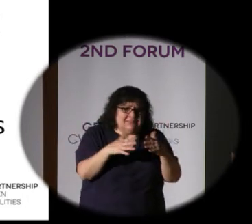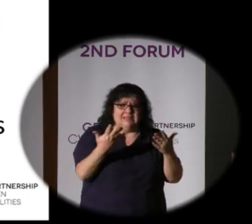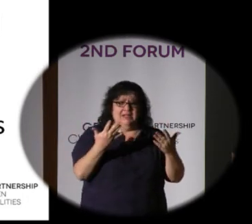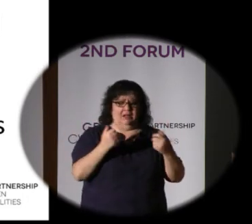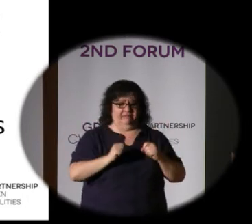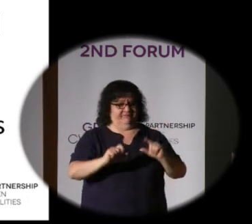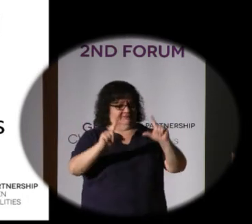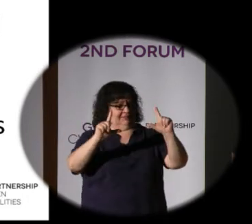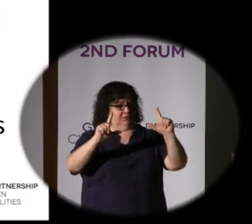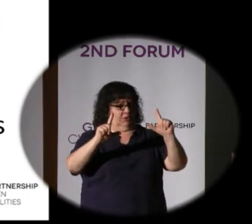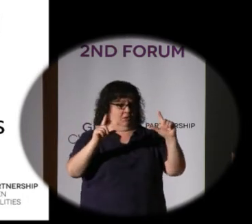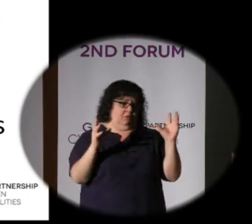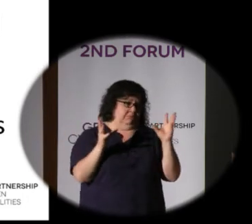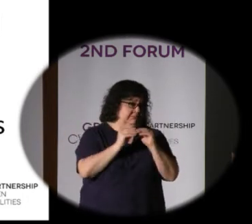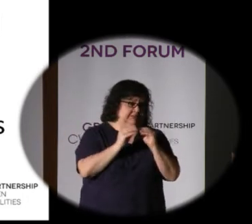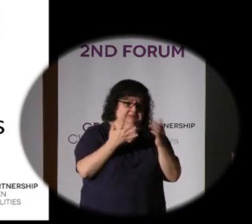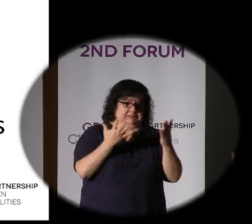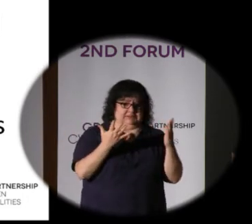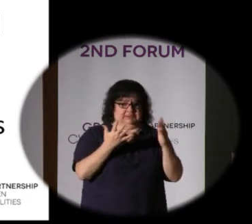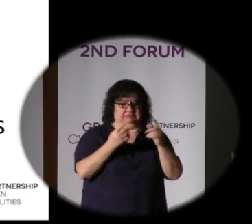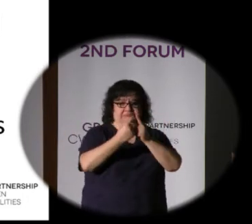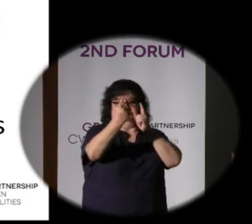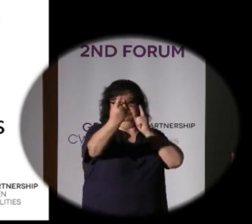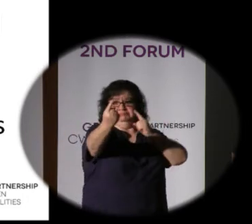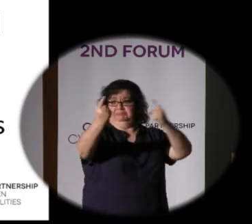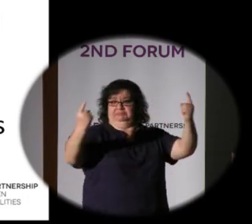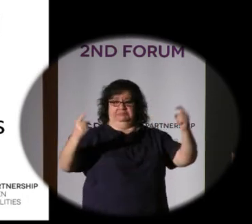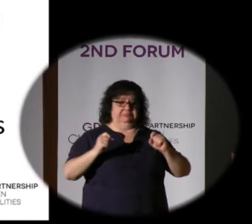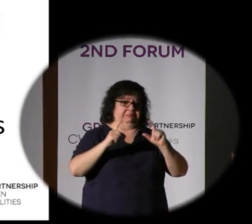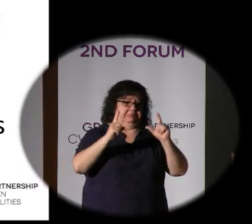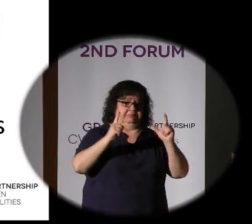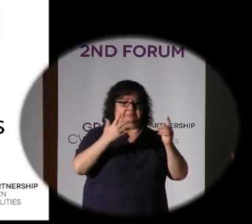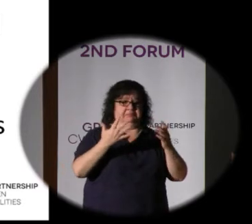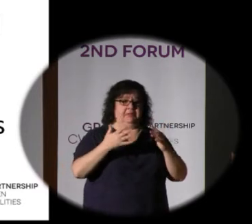everybody together. And the last one.